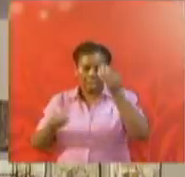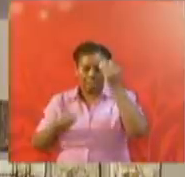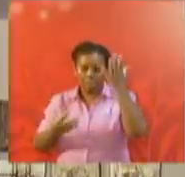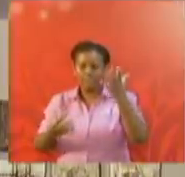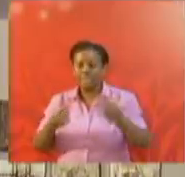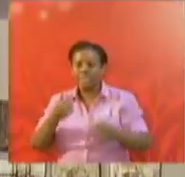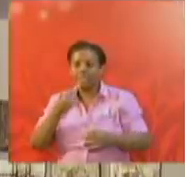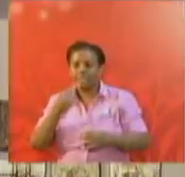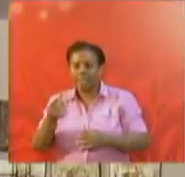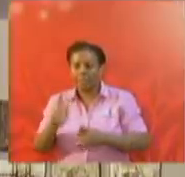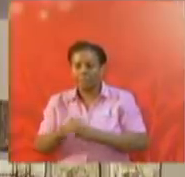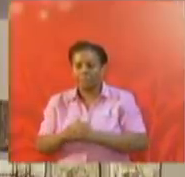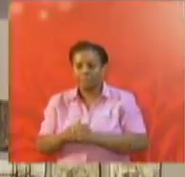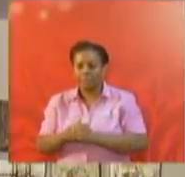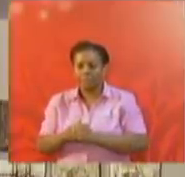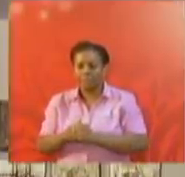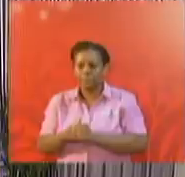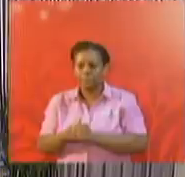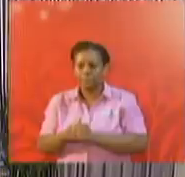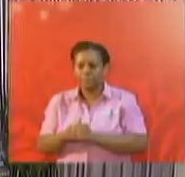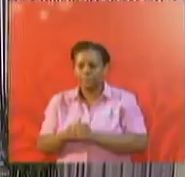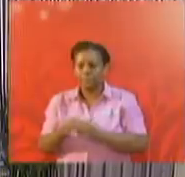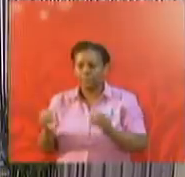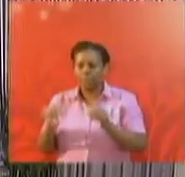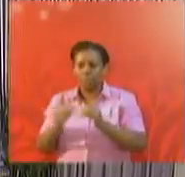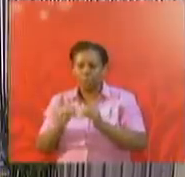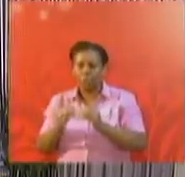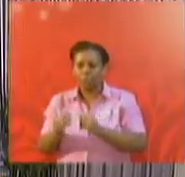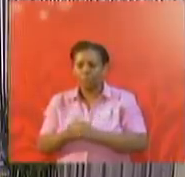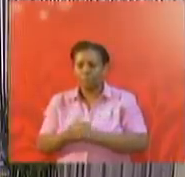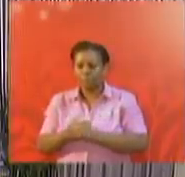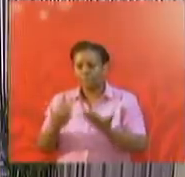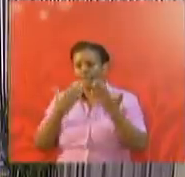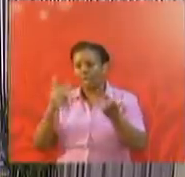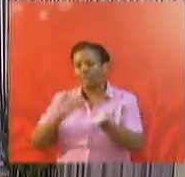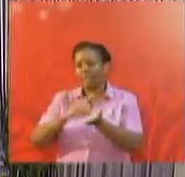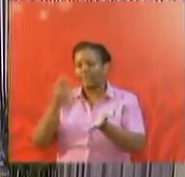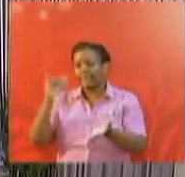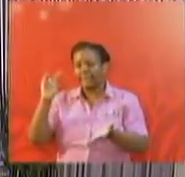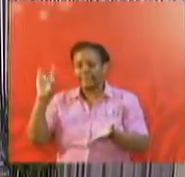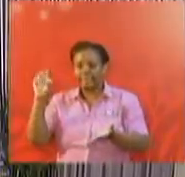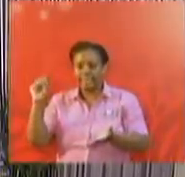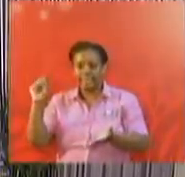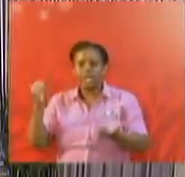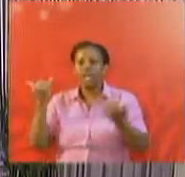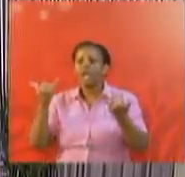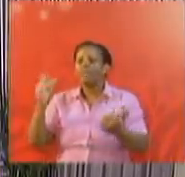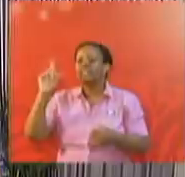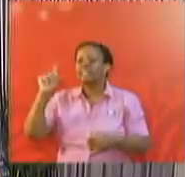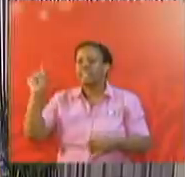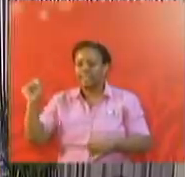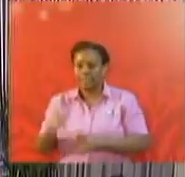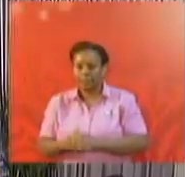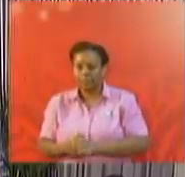as it becomes accessible to us. Thank you, Dr. Hines and Dr. Parkinson. And now TTT, please.